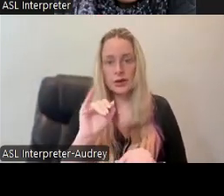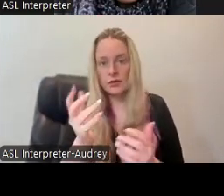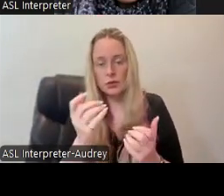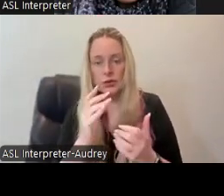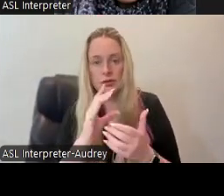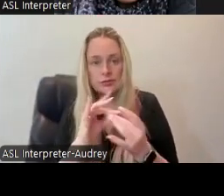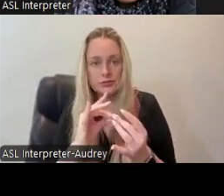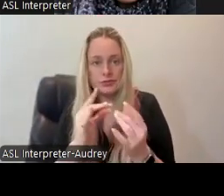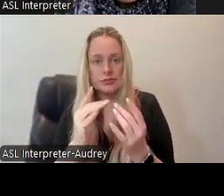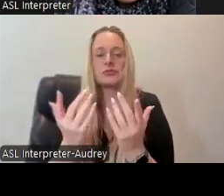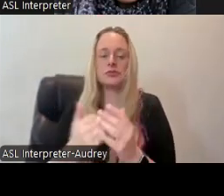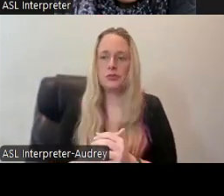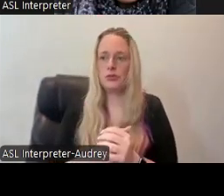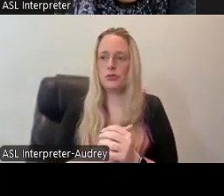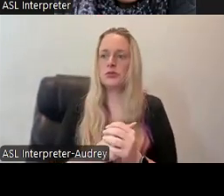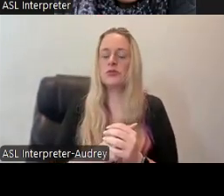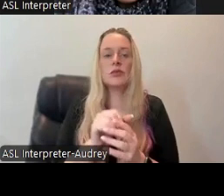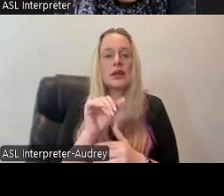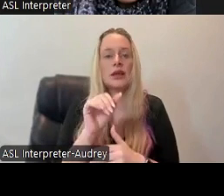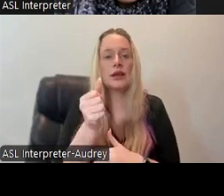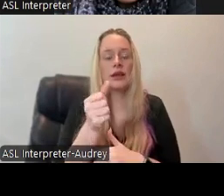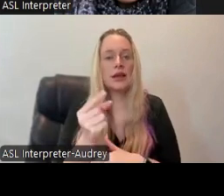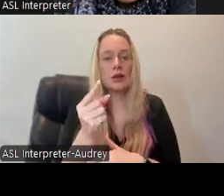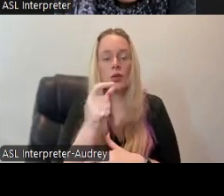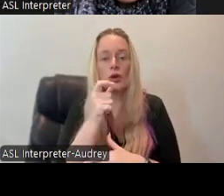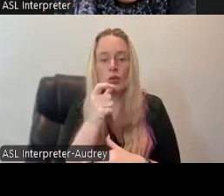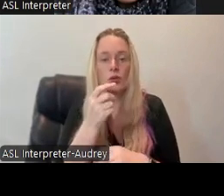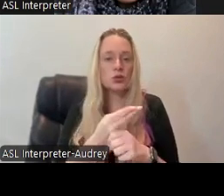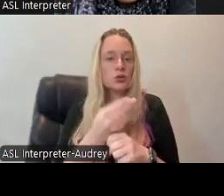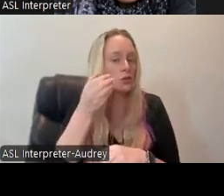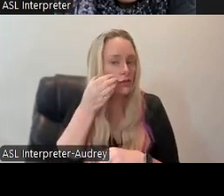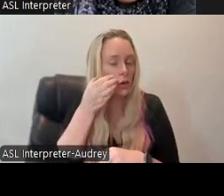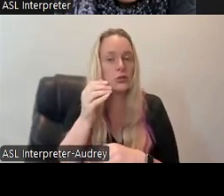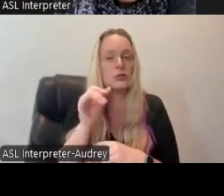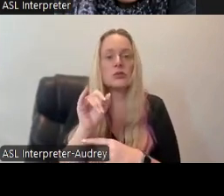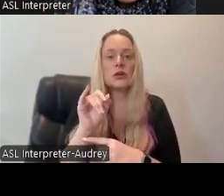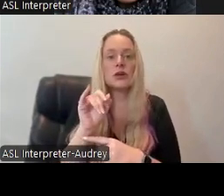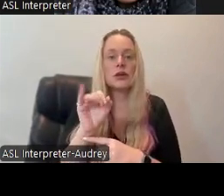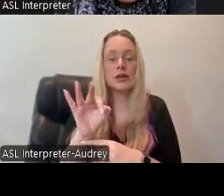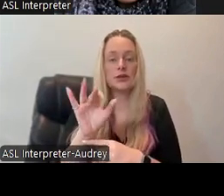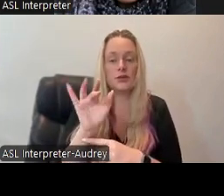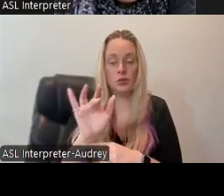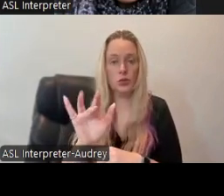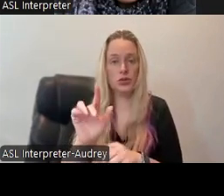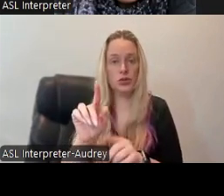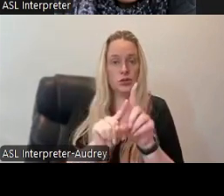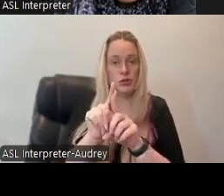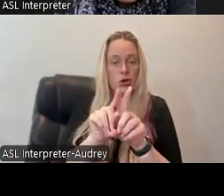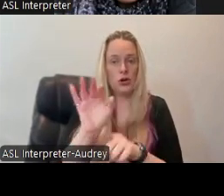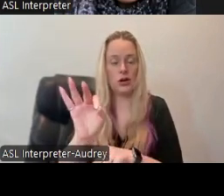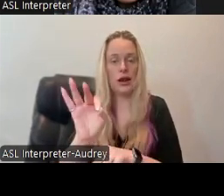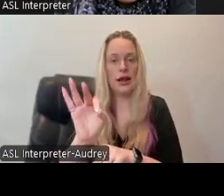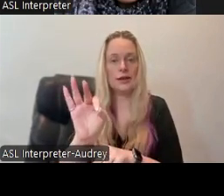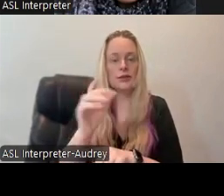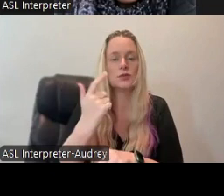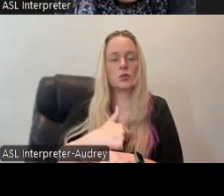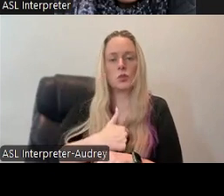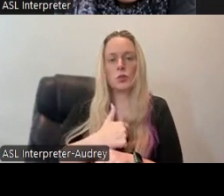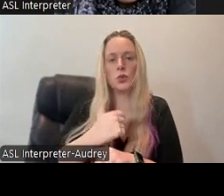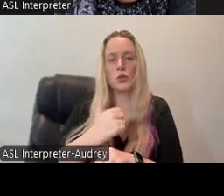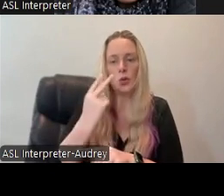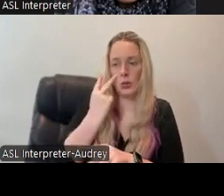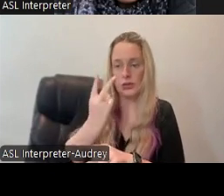to call on you. Anyone who has joined us by telephone, if you press *9, we'll be able to